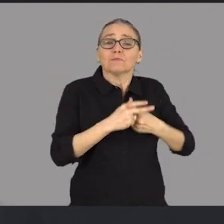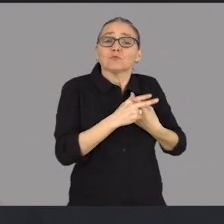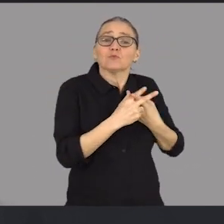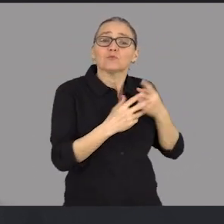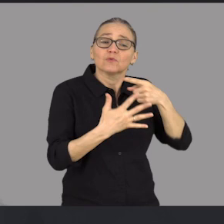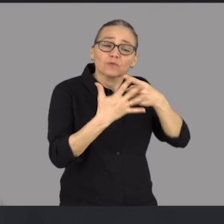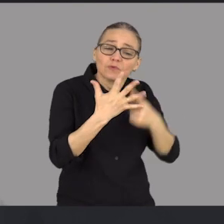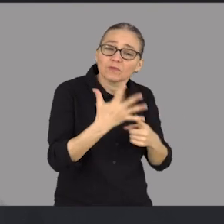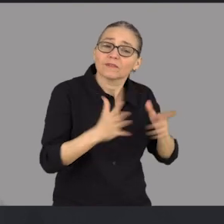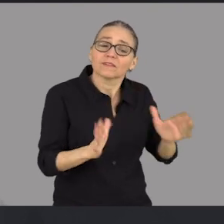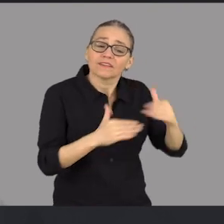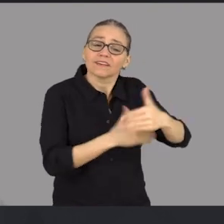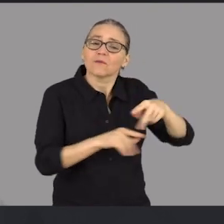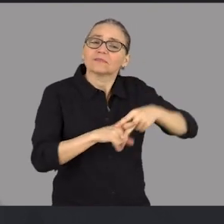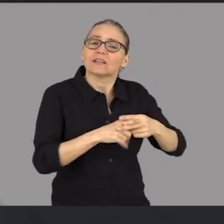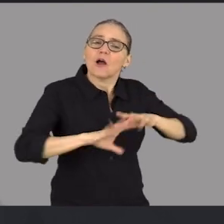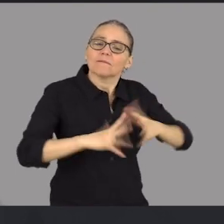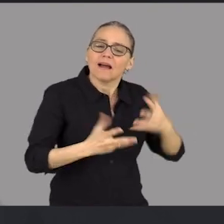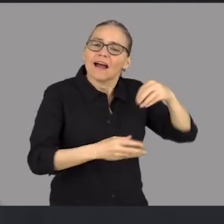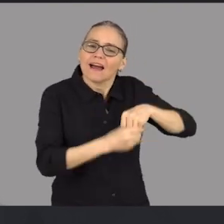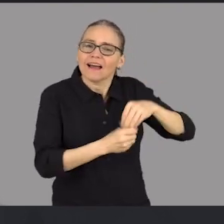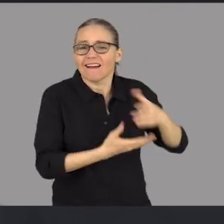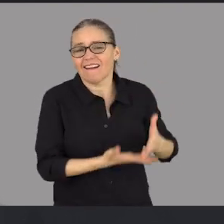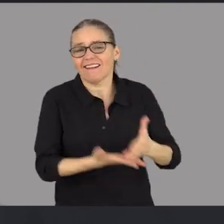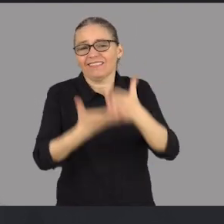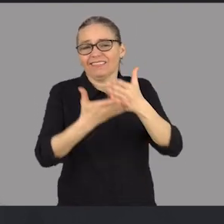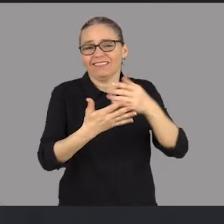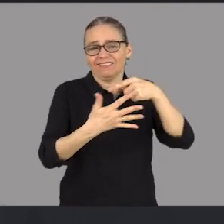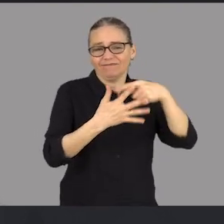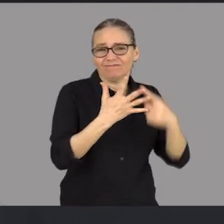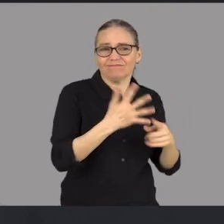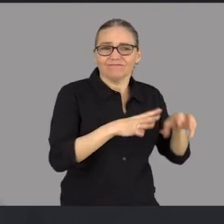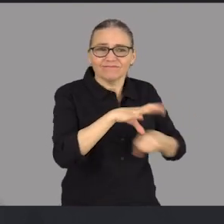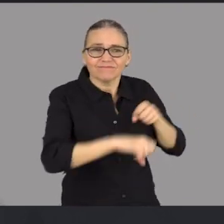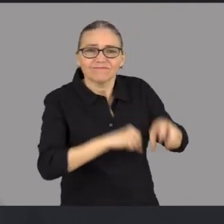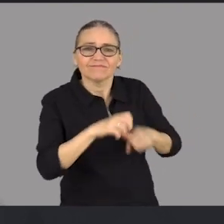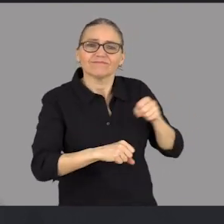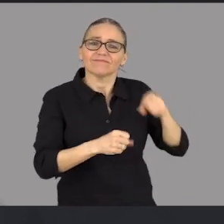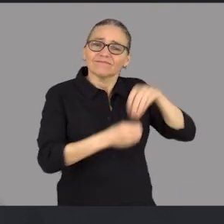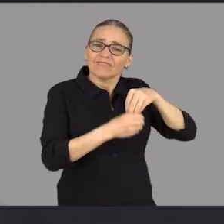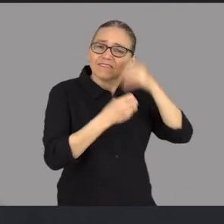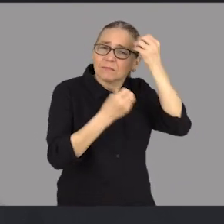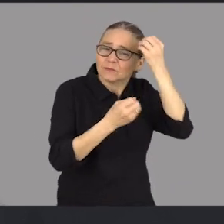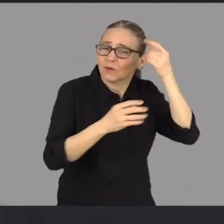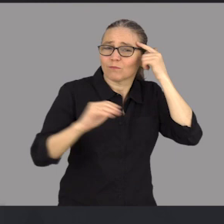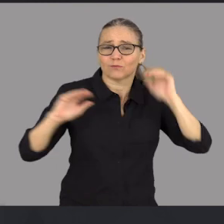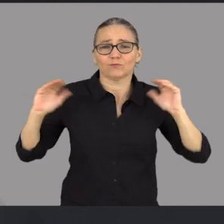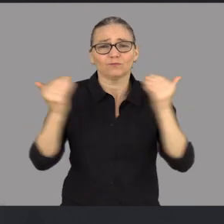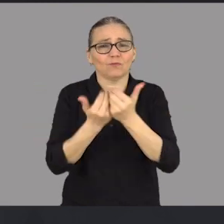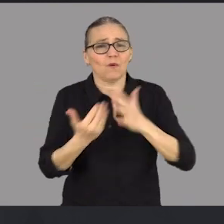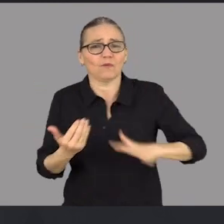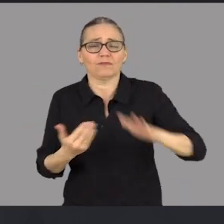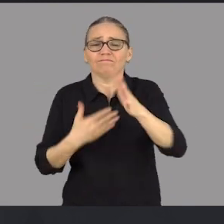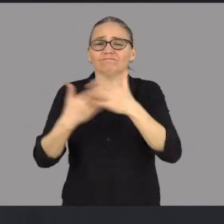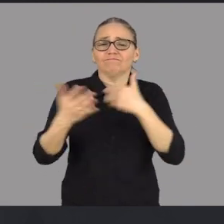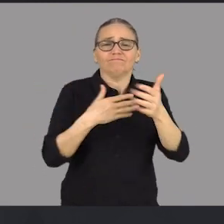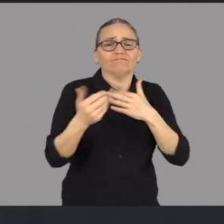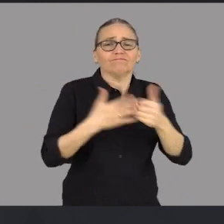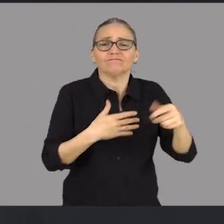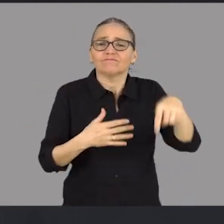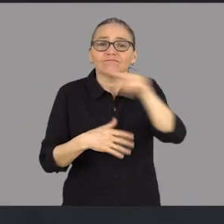to CASE's HR Toolkit. It's a wonderful place to start, or if you're in the middle,